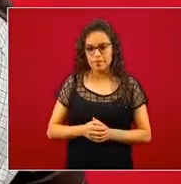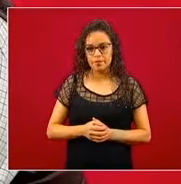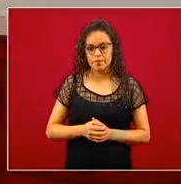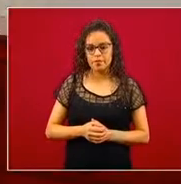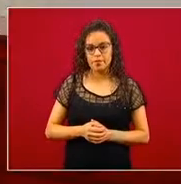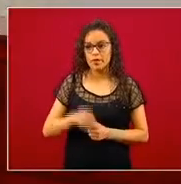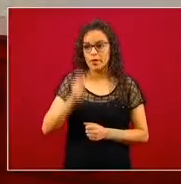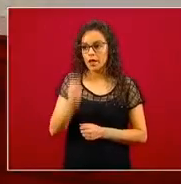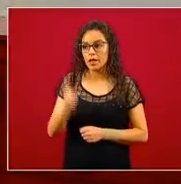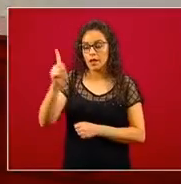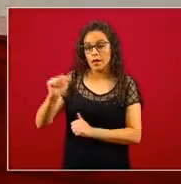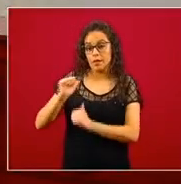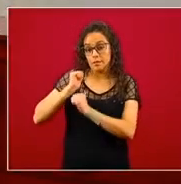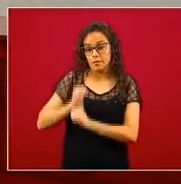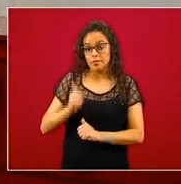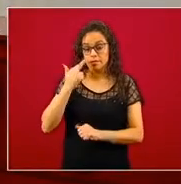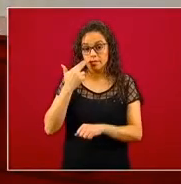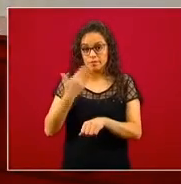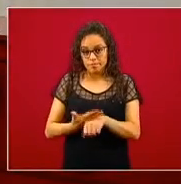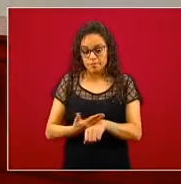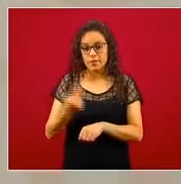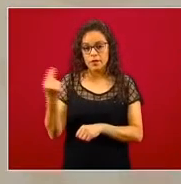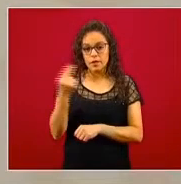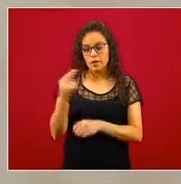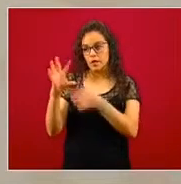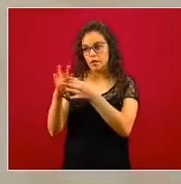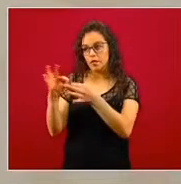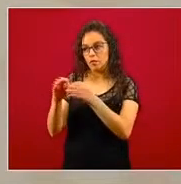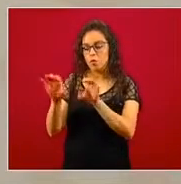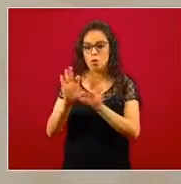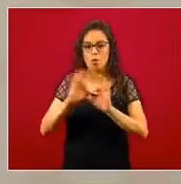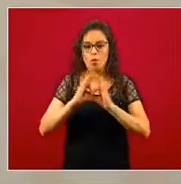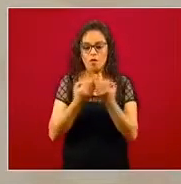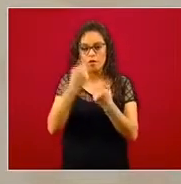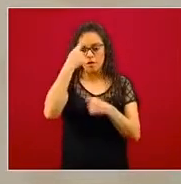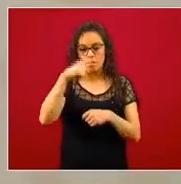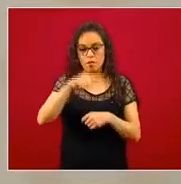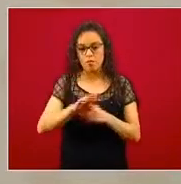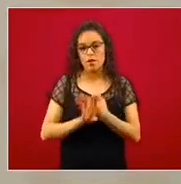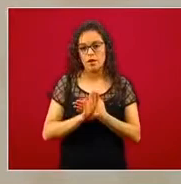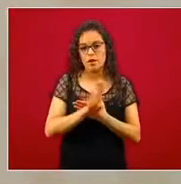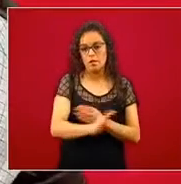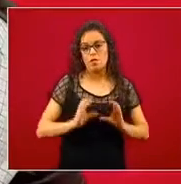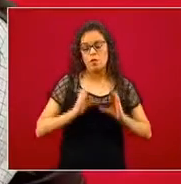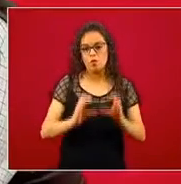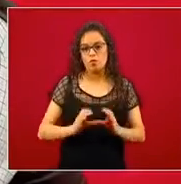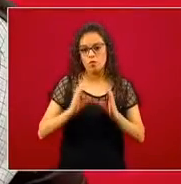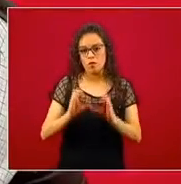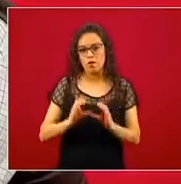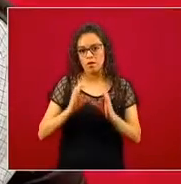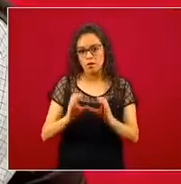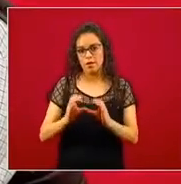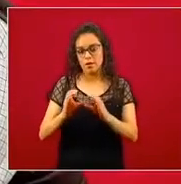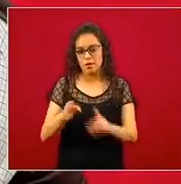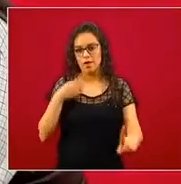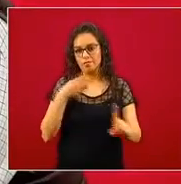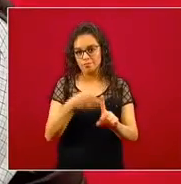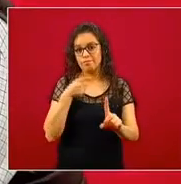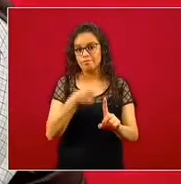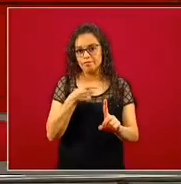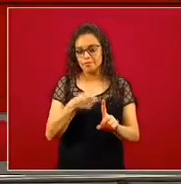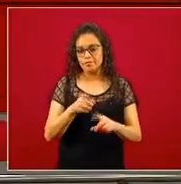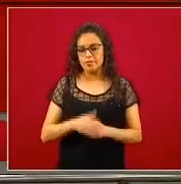a guideline that was published some weeks ago, precisely thinking that we could have a